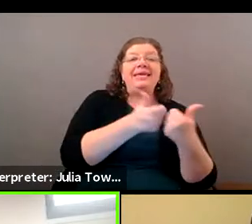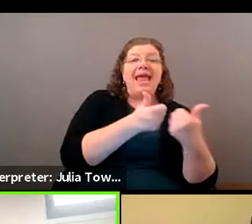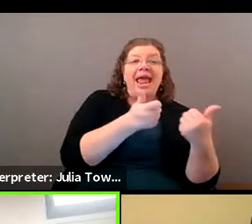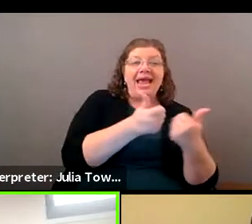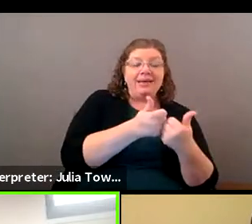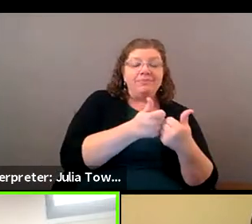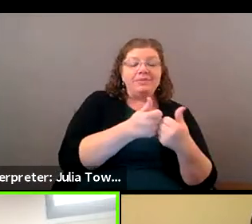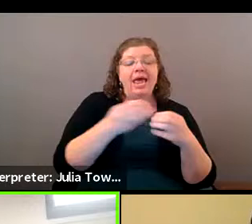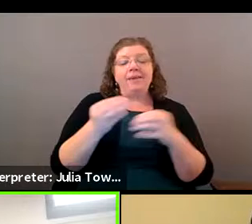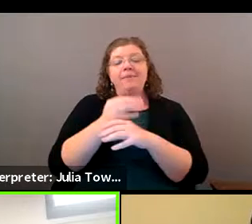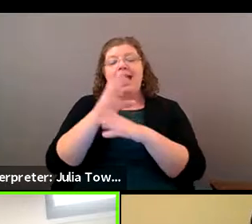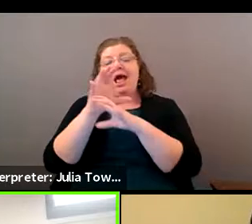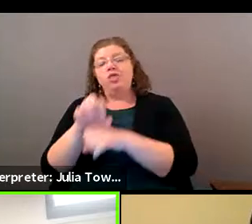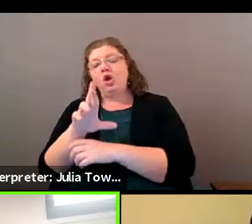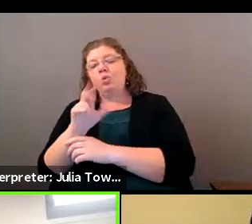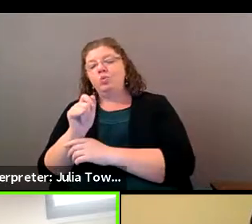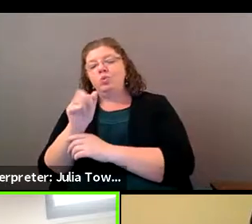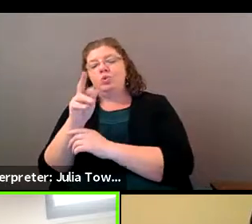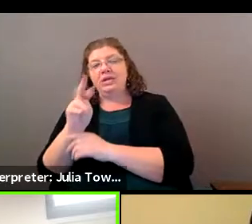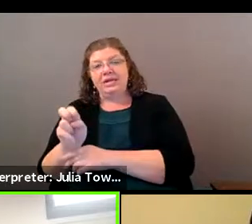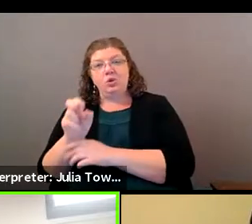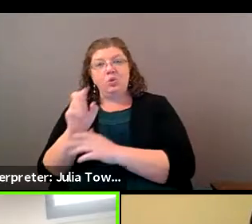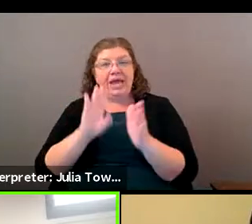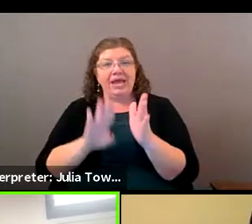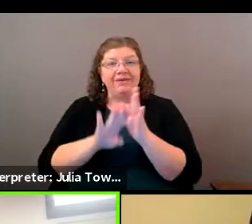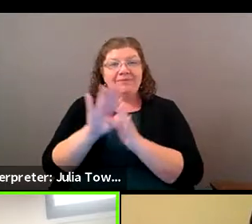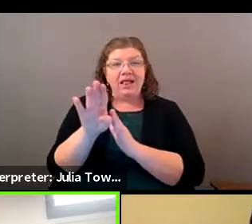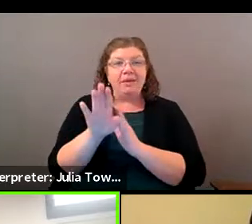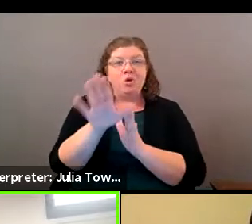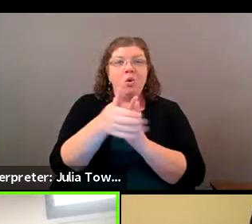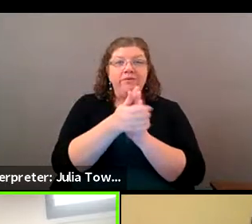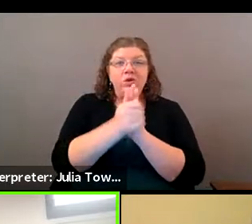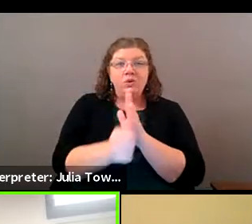you can develop your fluency in mathematical